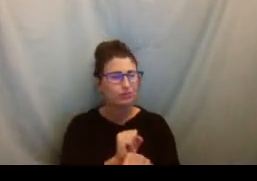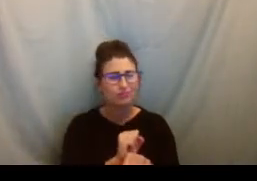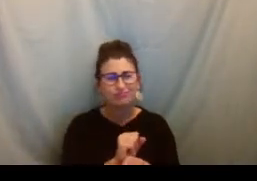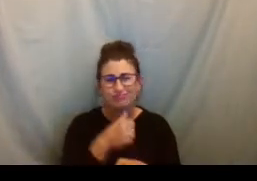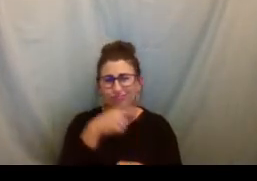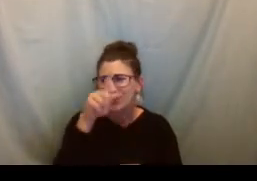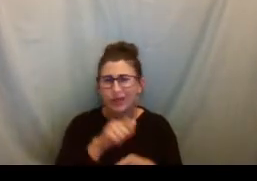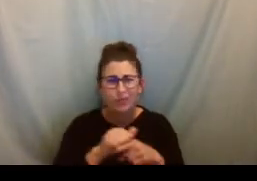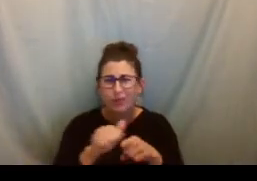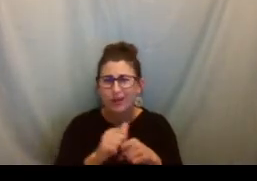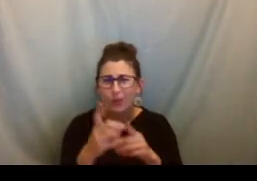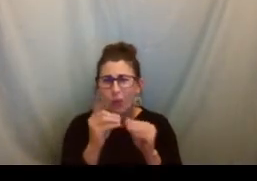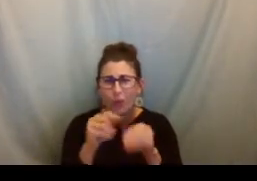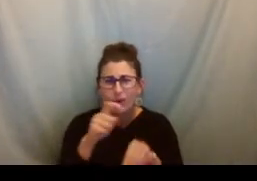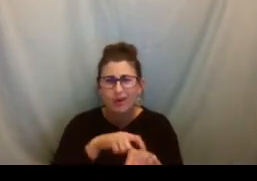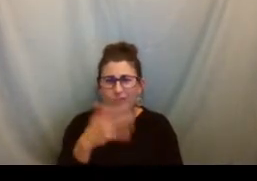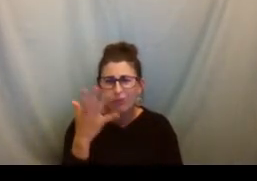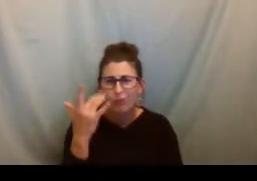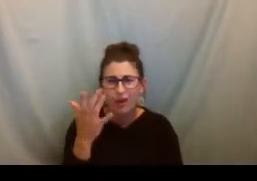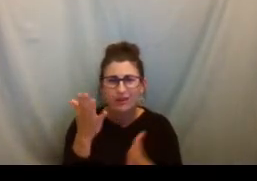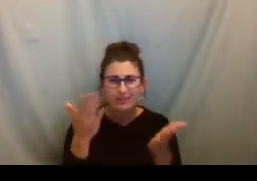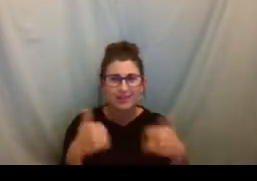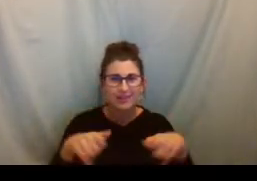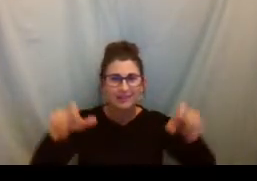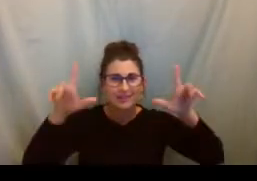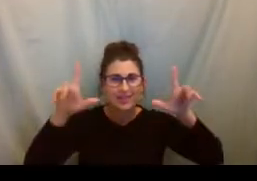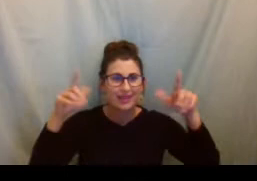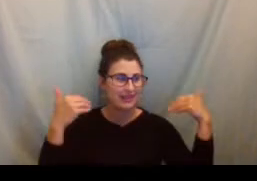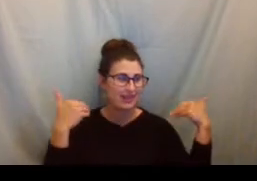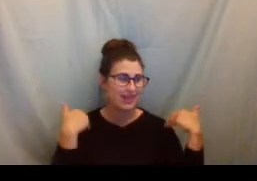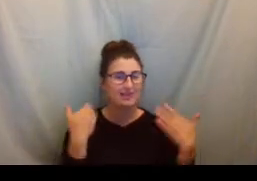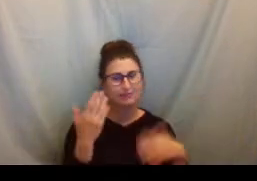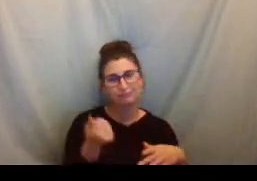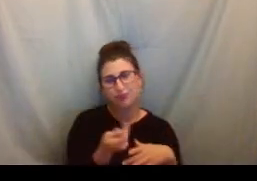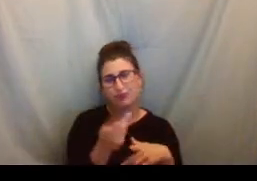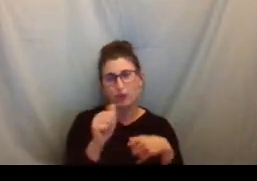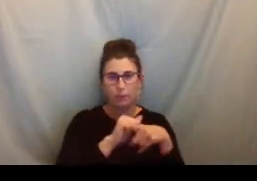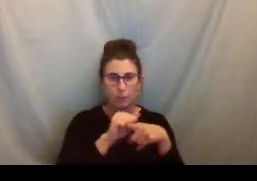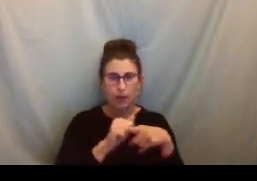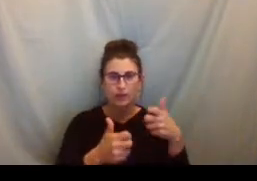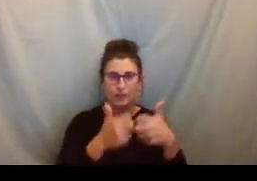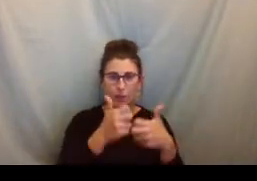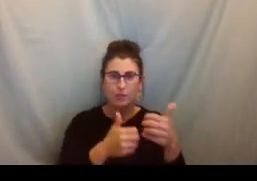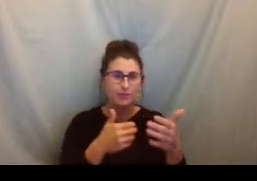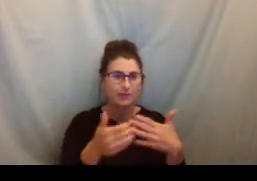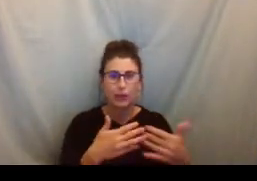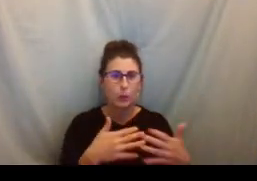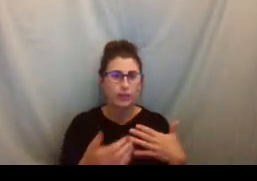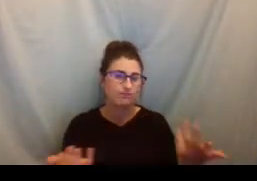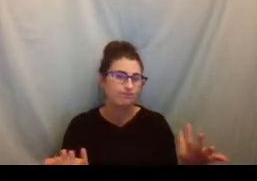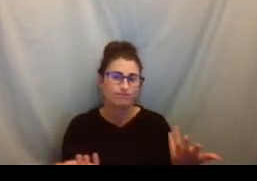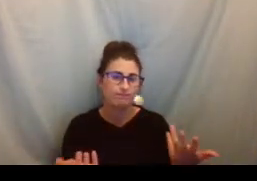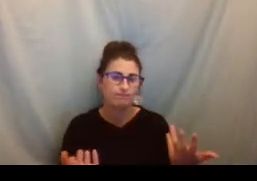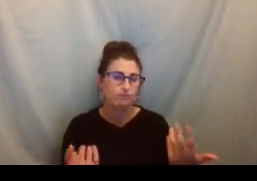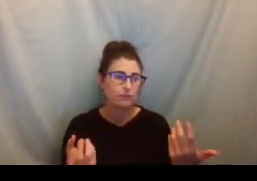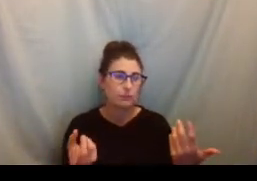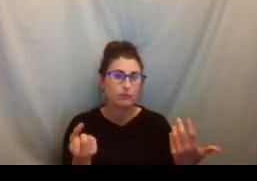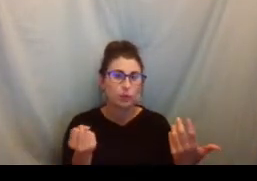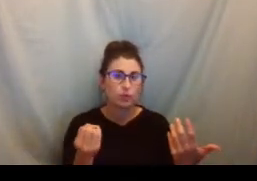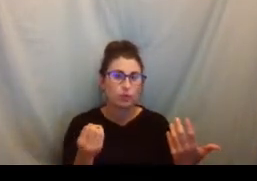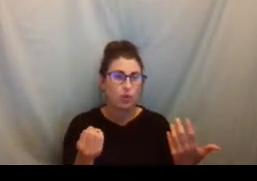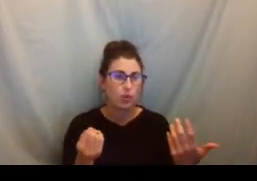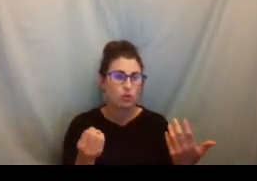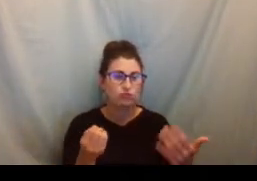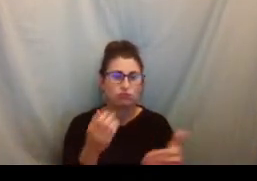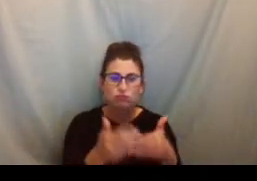practice that one more time because the next slide has some practice problems for you anyways. So let me